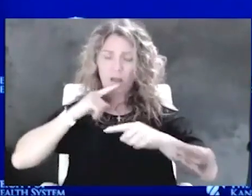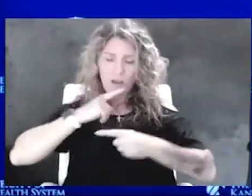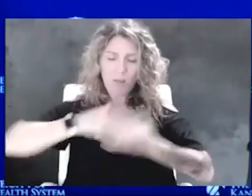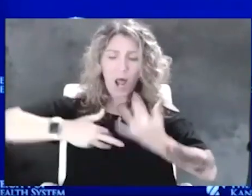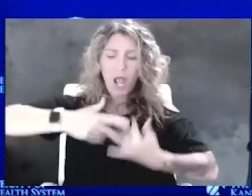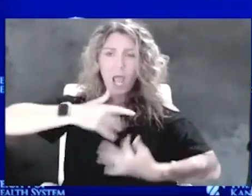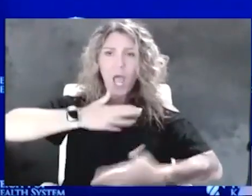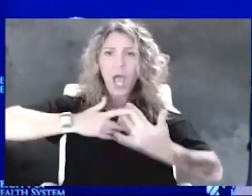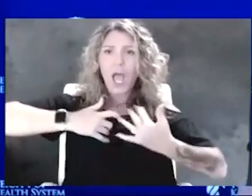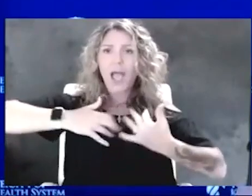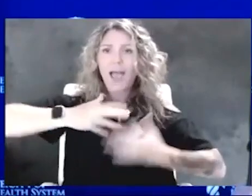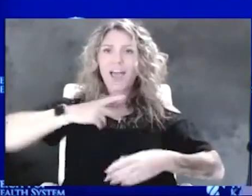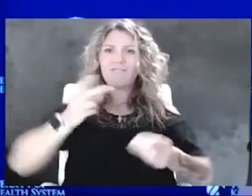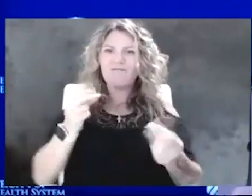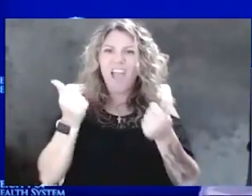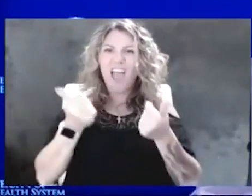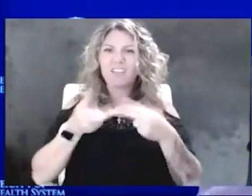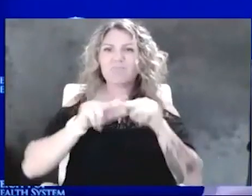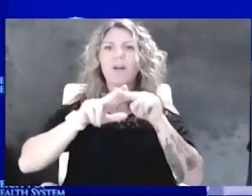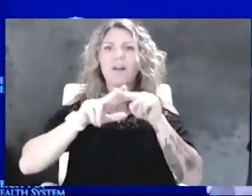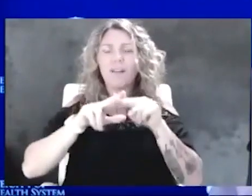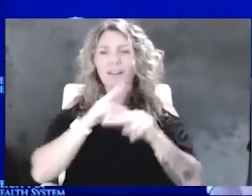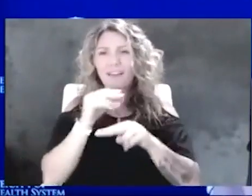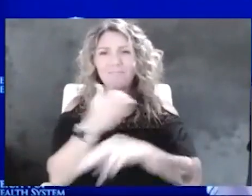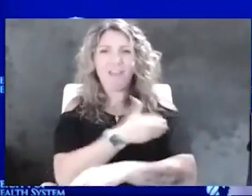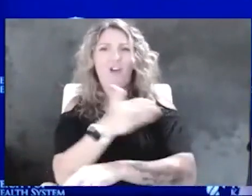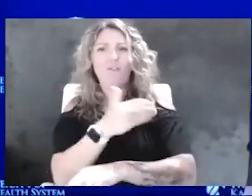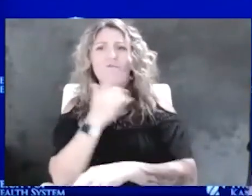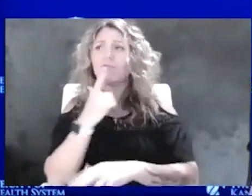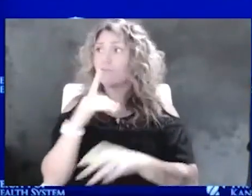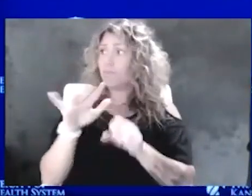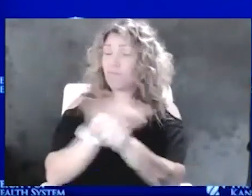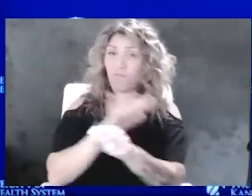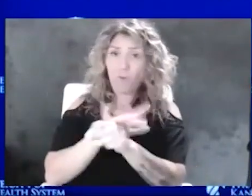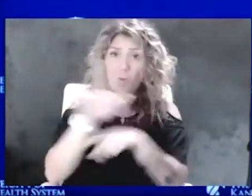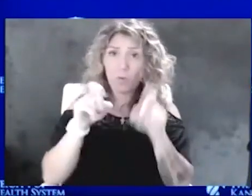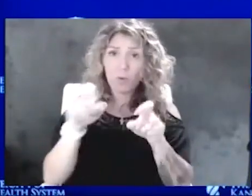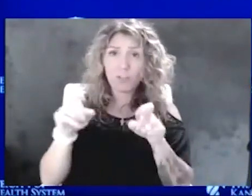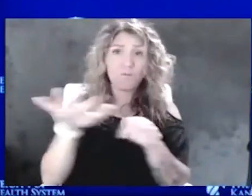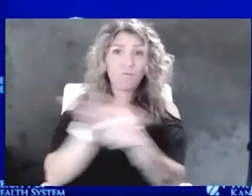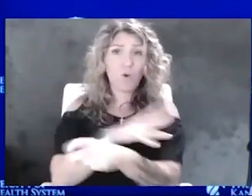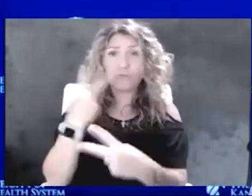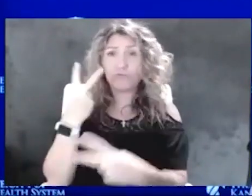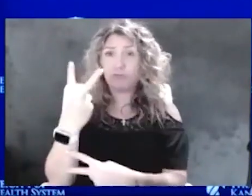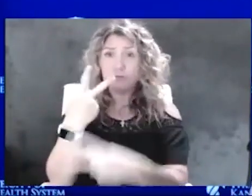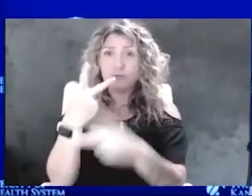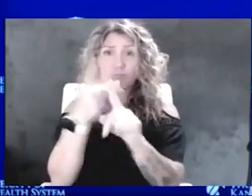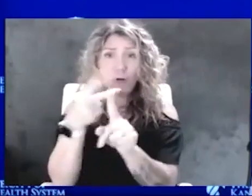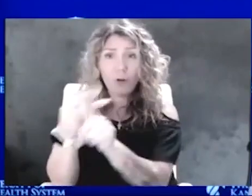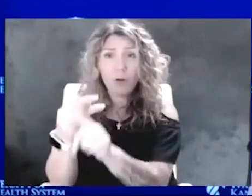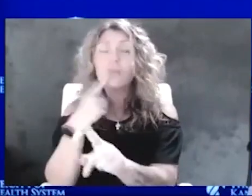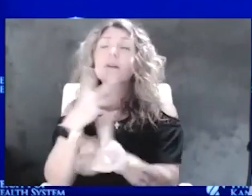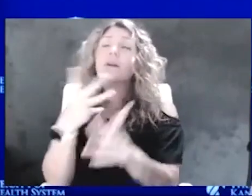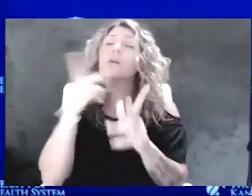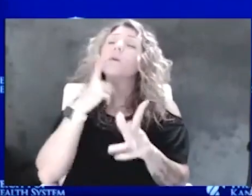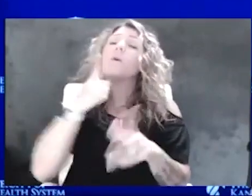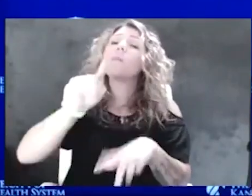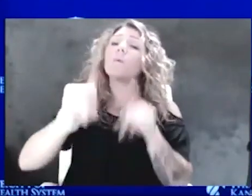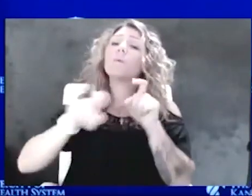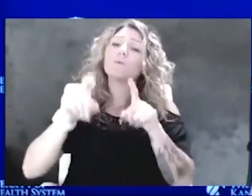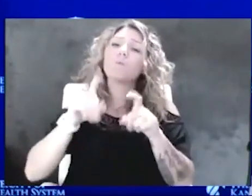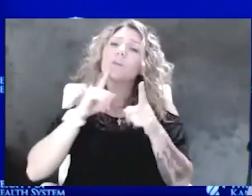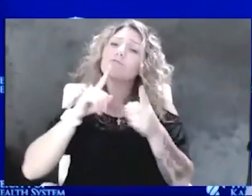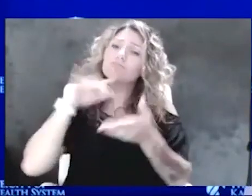So further questions, do you need the full dosing? Those questions are being investigated right now. And unfortunately,